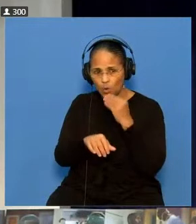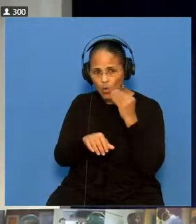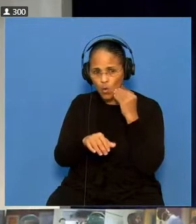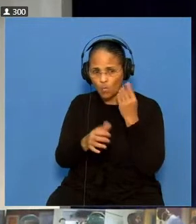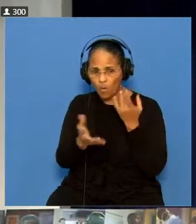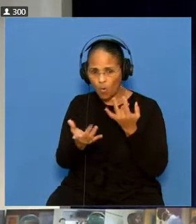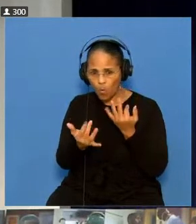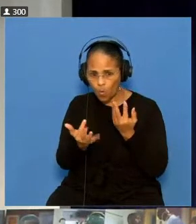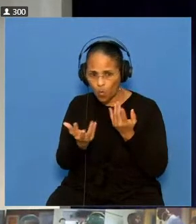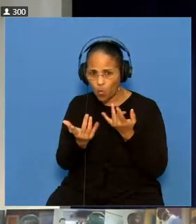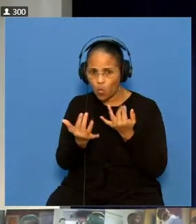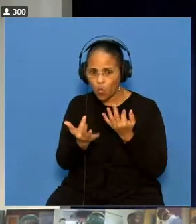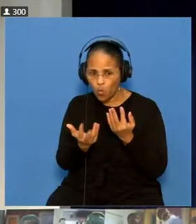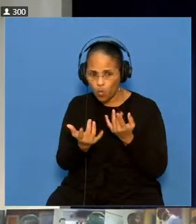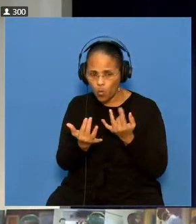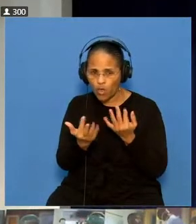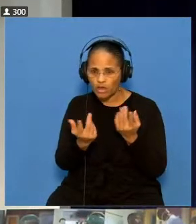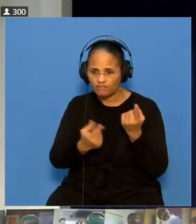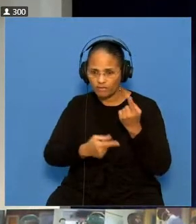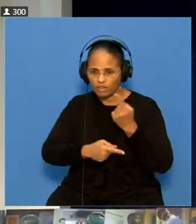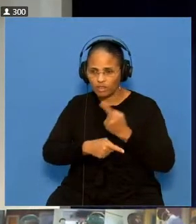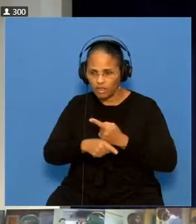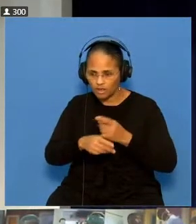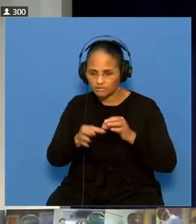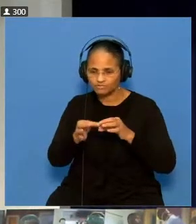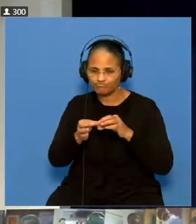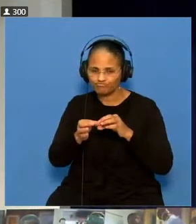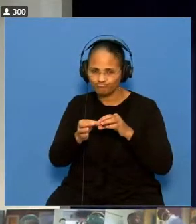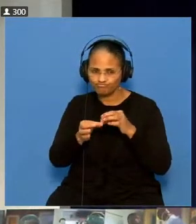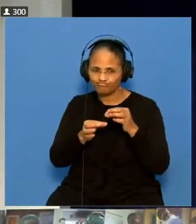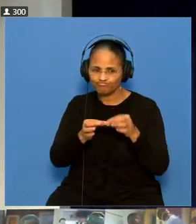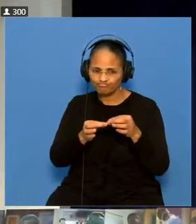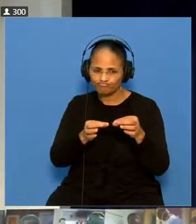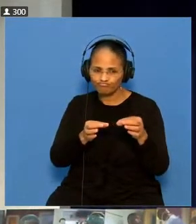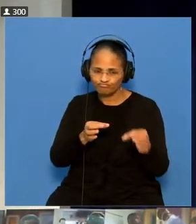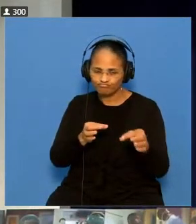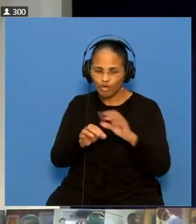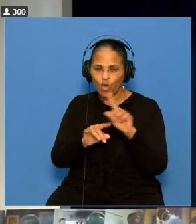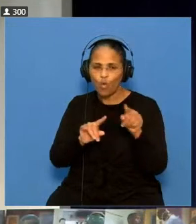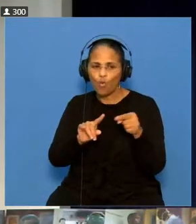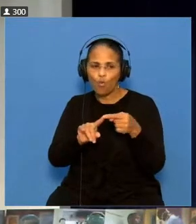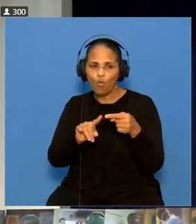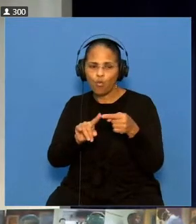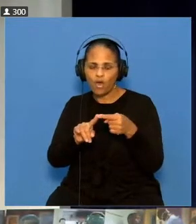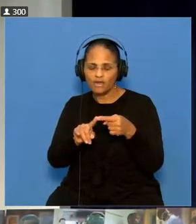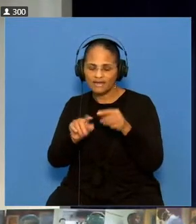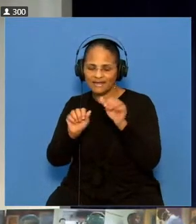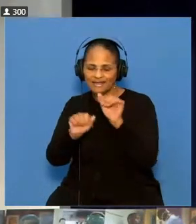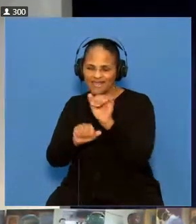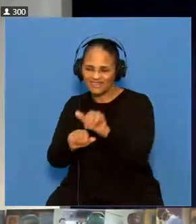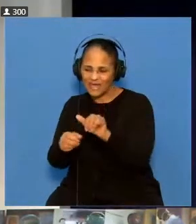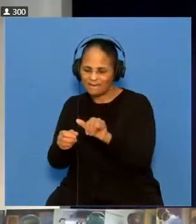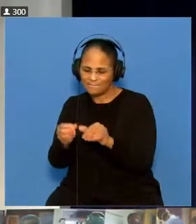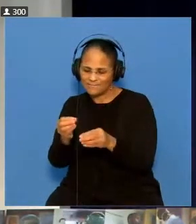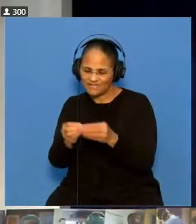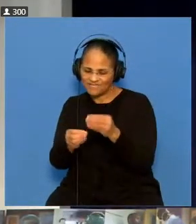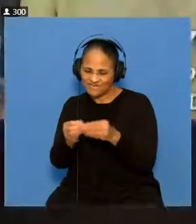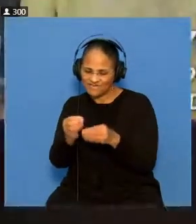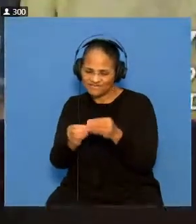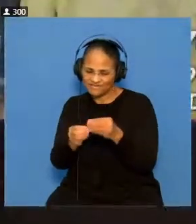on days to get results to return back to work. When can this glitch be